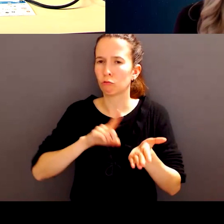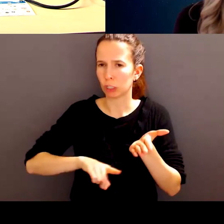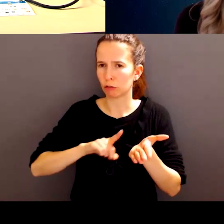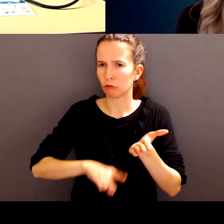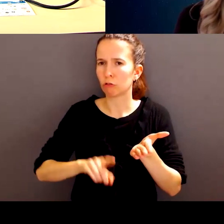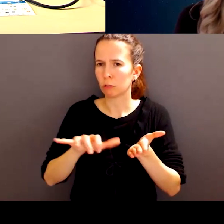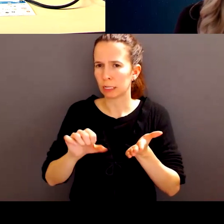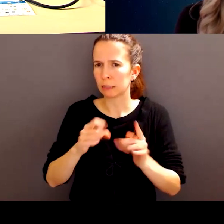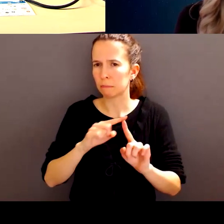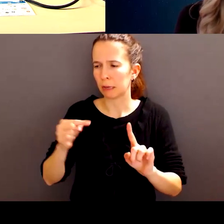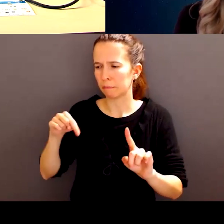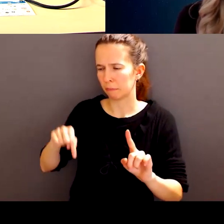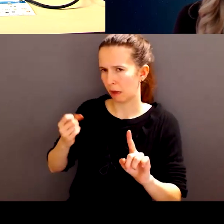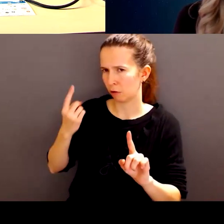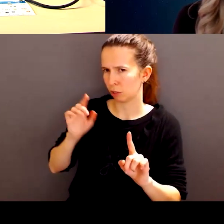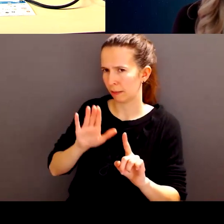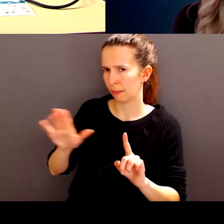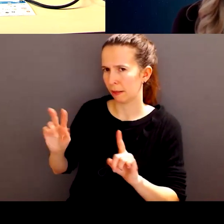what they are thinking from their side.